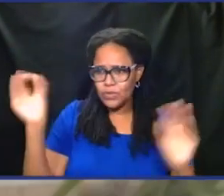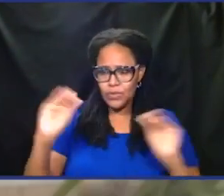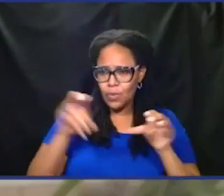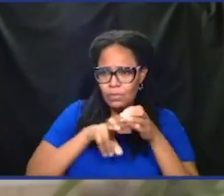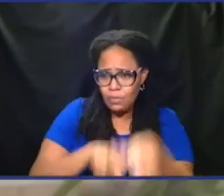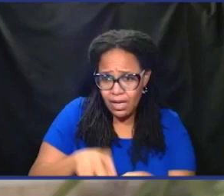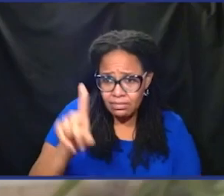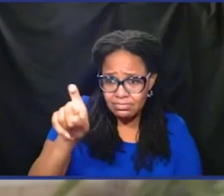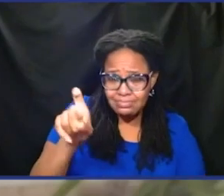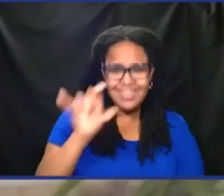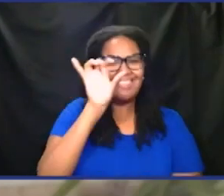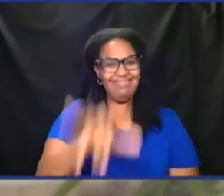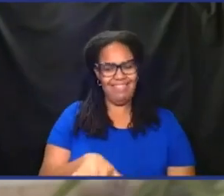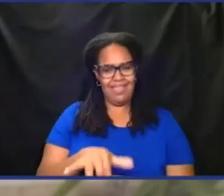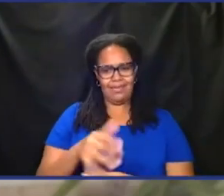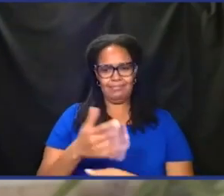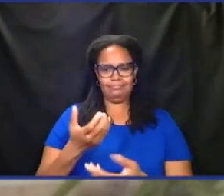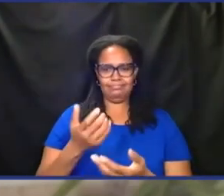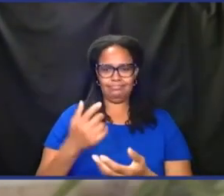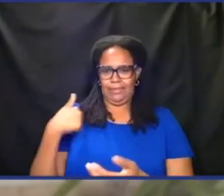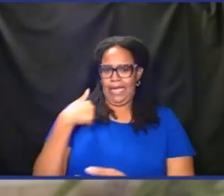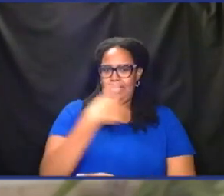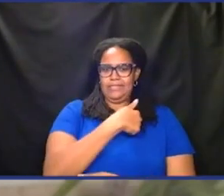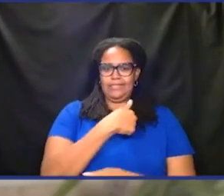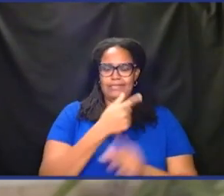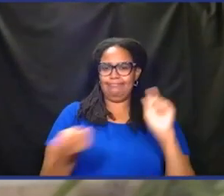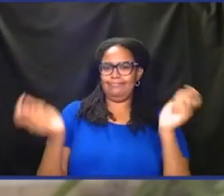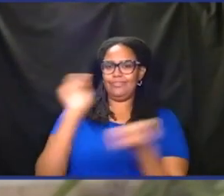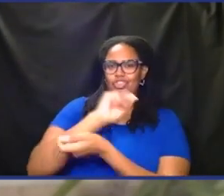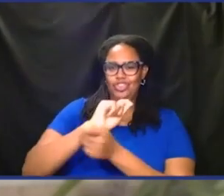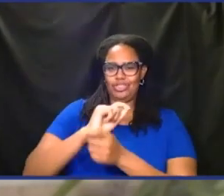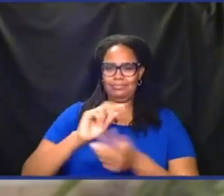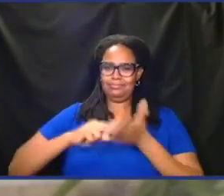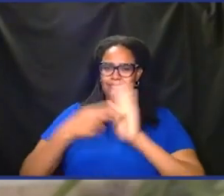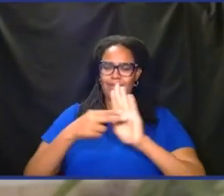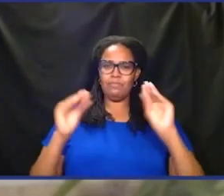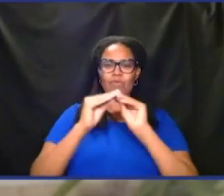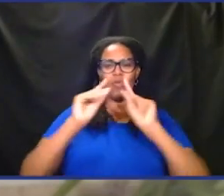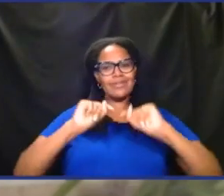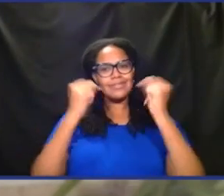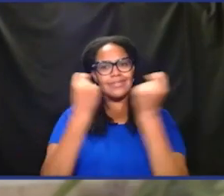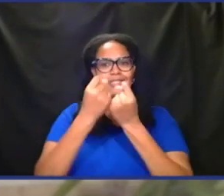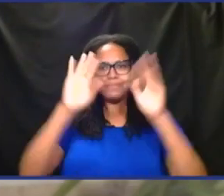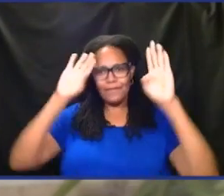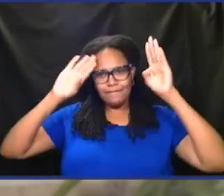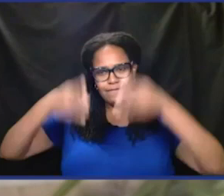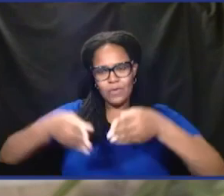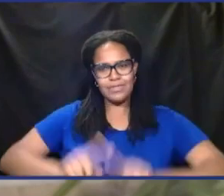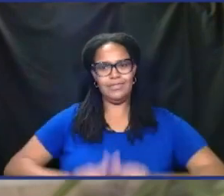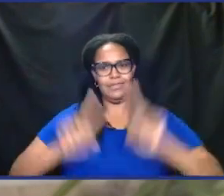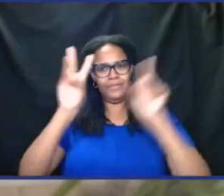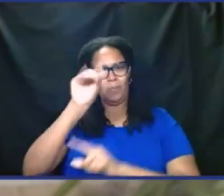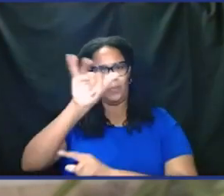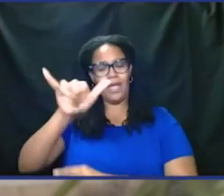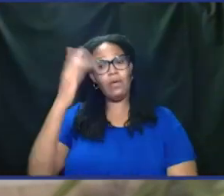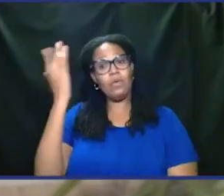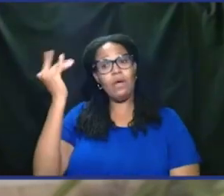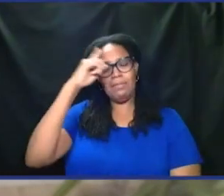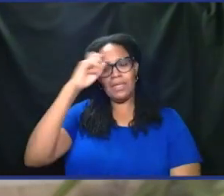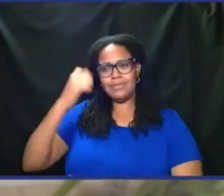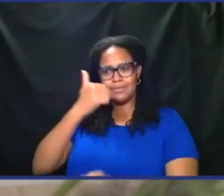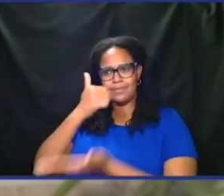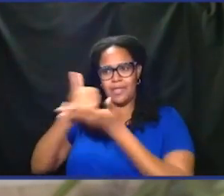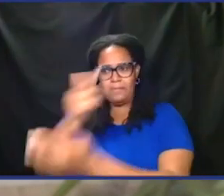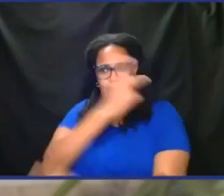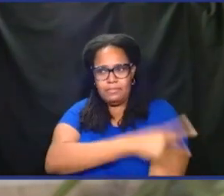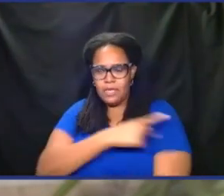this changes who we are as providers and as a team here at Good Samaritan, but it also helps our patients